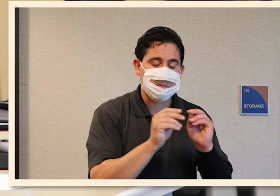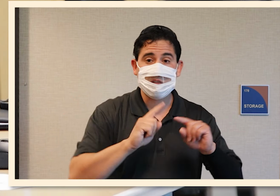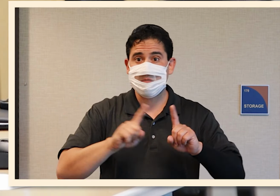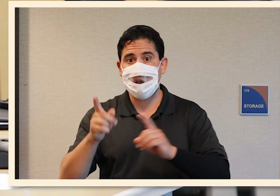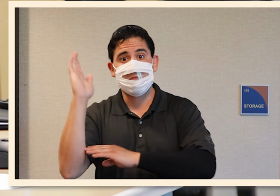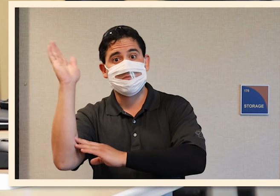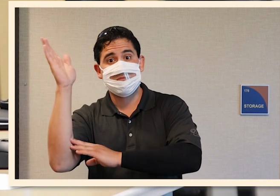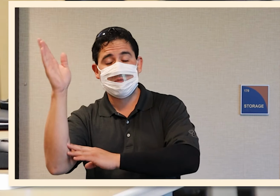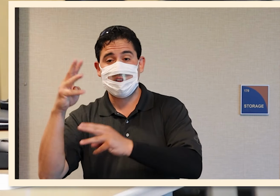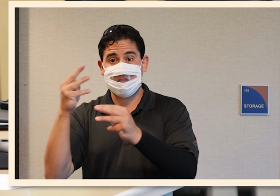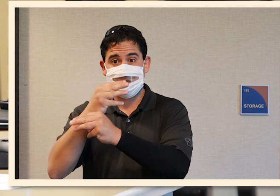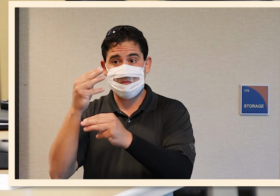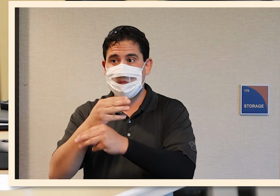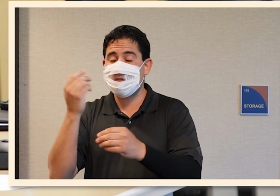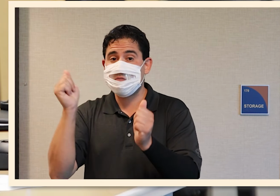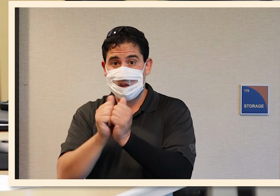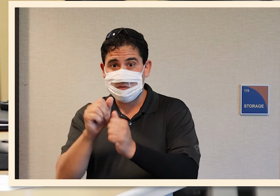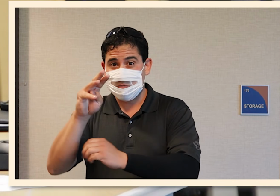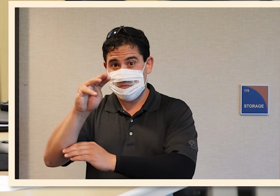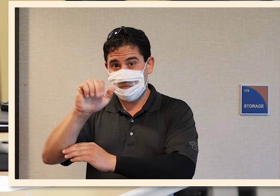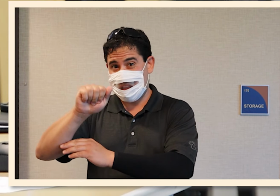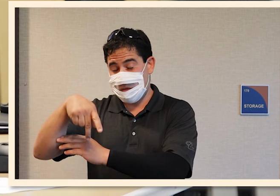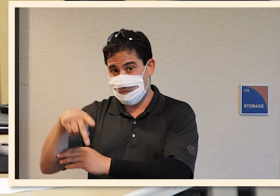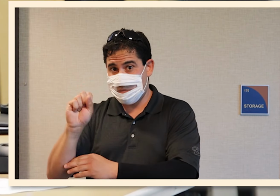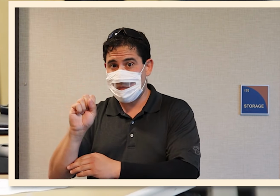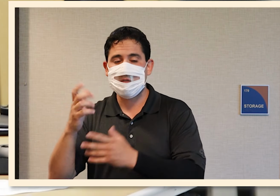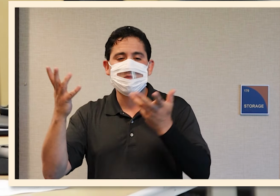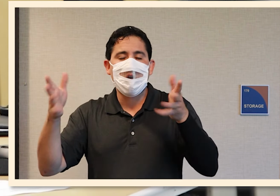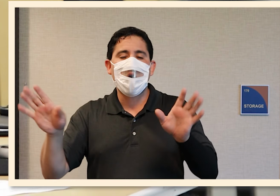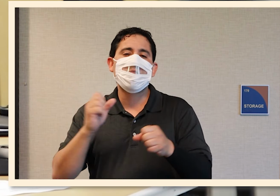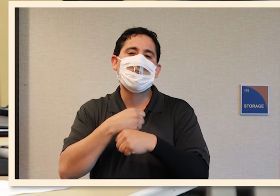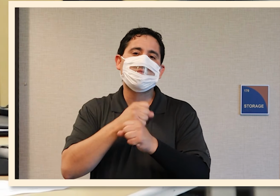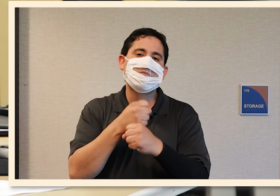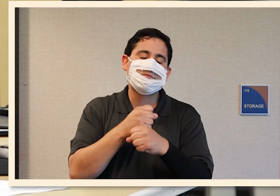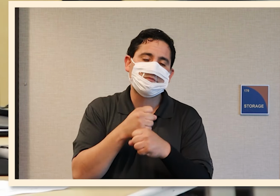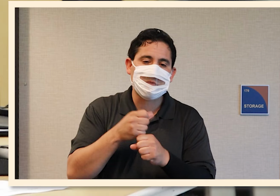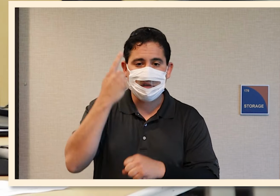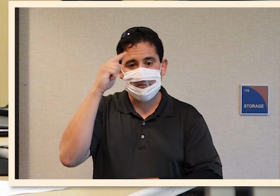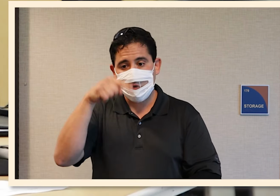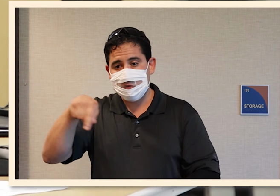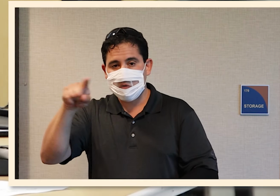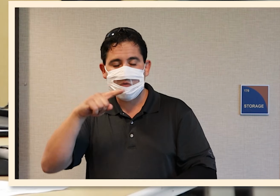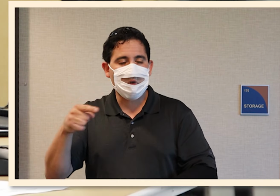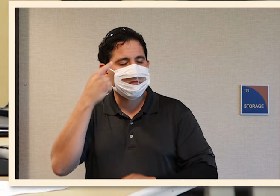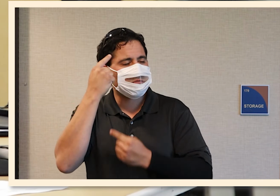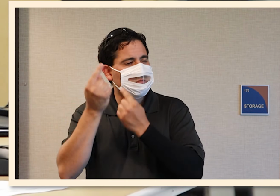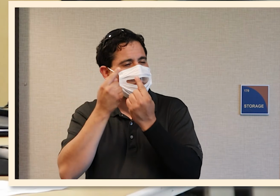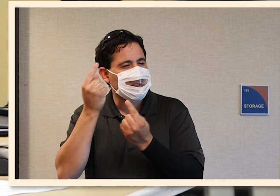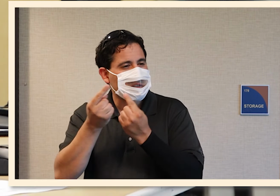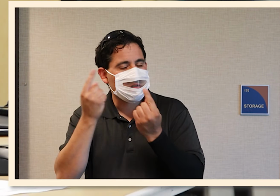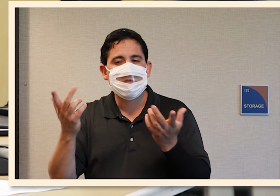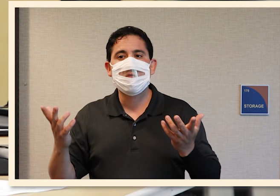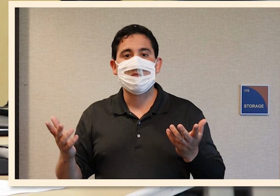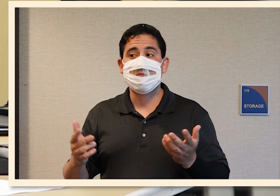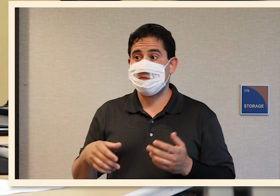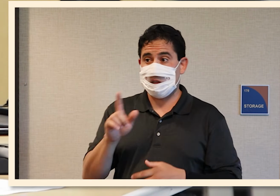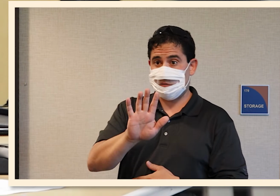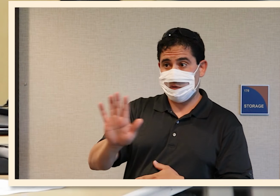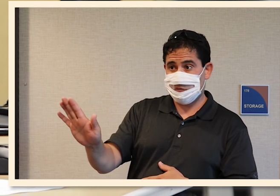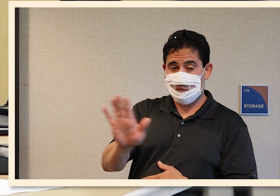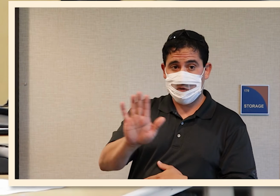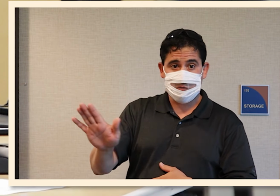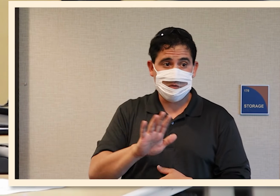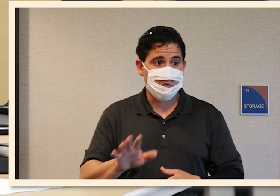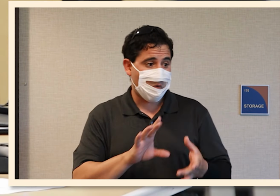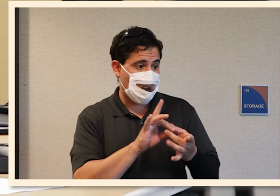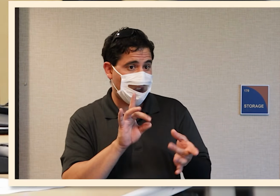with him to try to get the maps that he has created for you all to consider. You all have had some comments about the different maps.